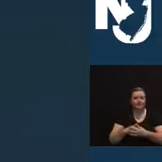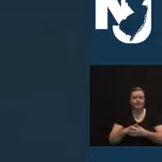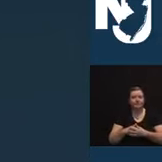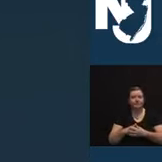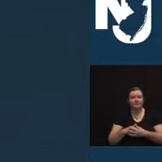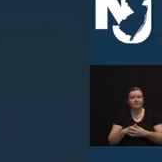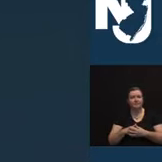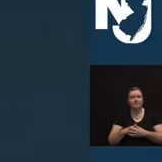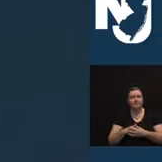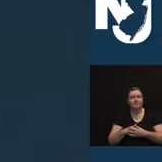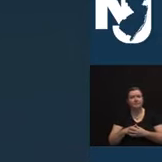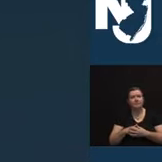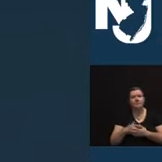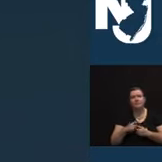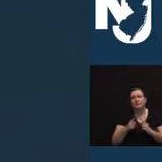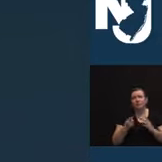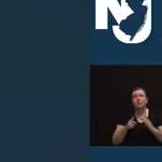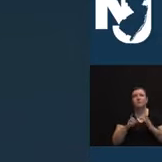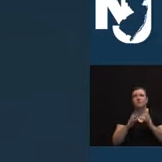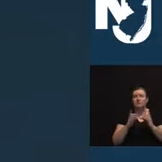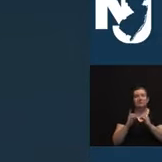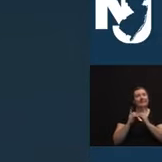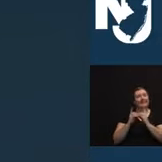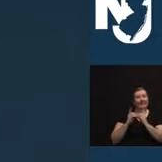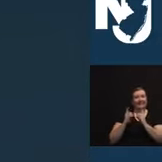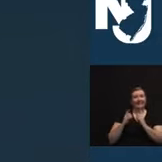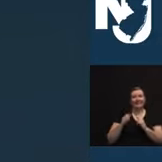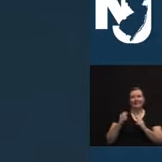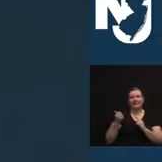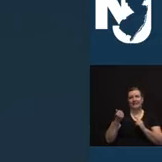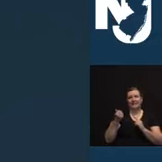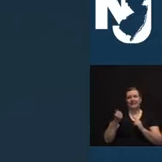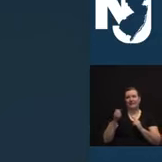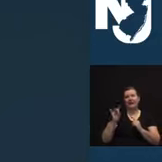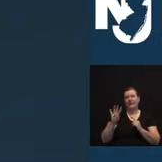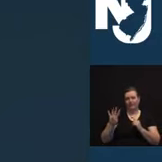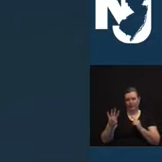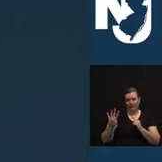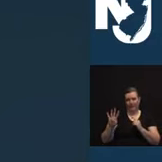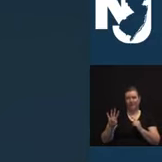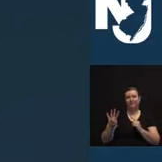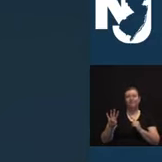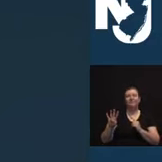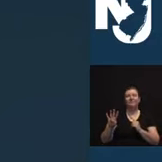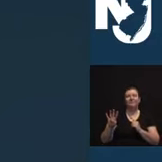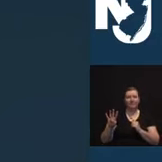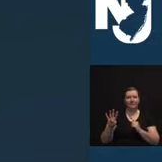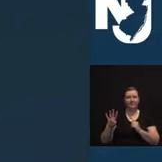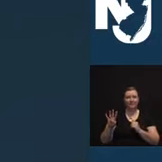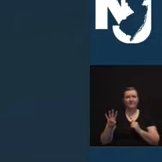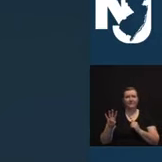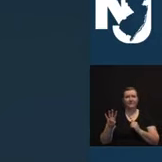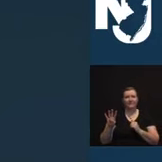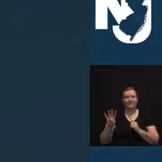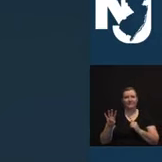in 1984 and got married in 2008. So 24 years of dating before they got married. In